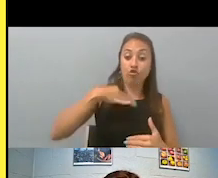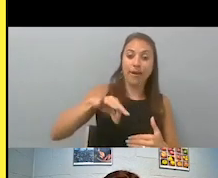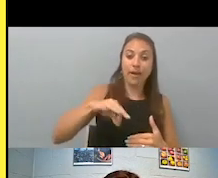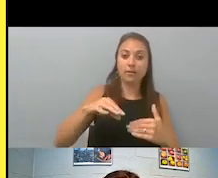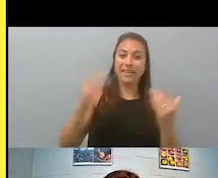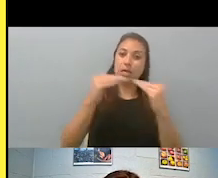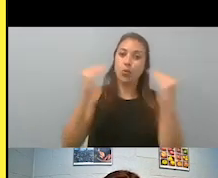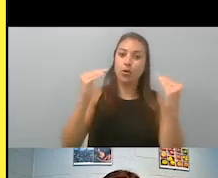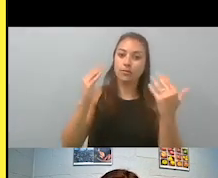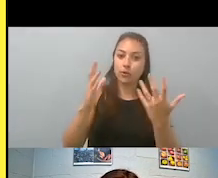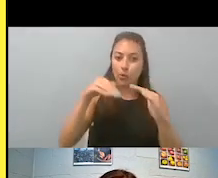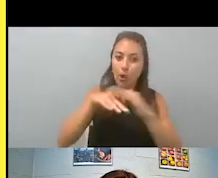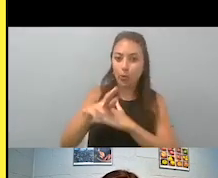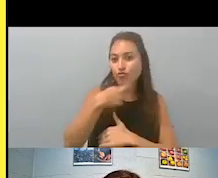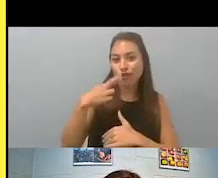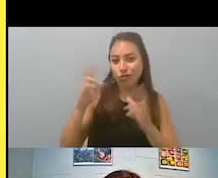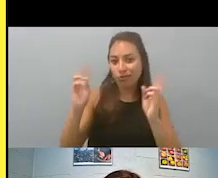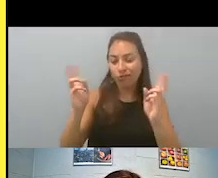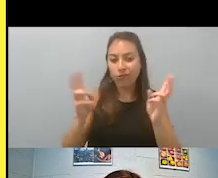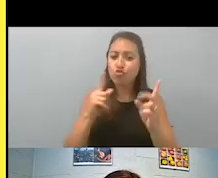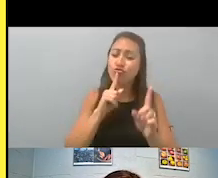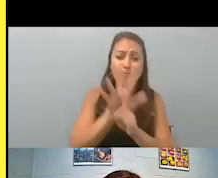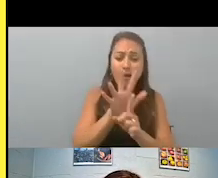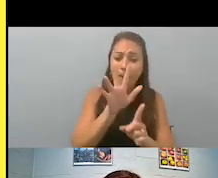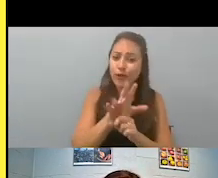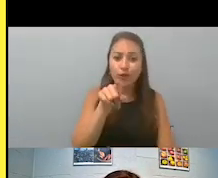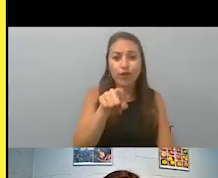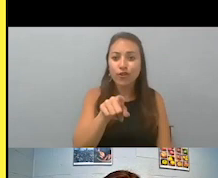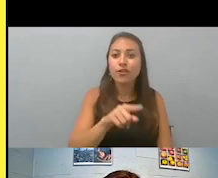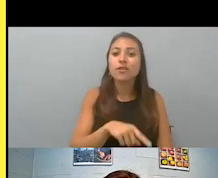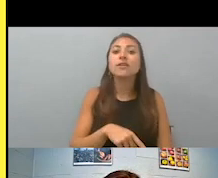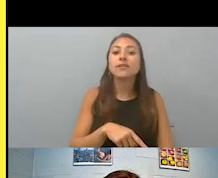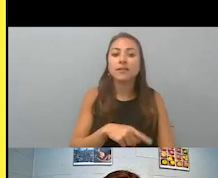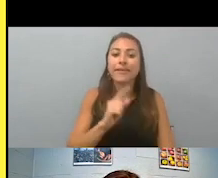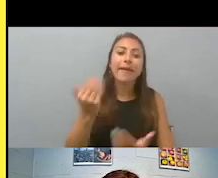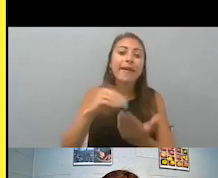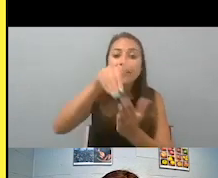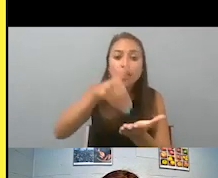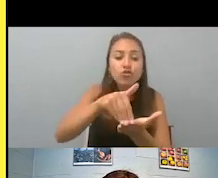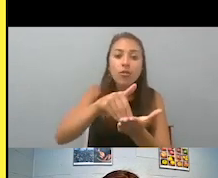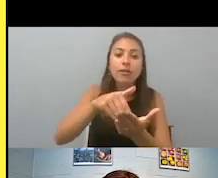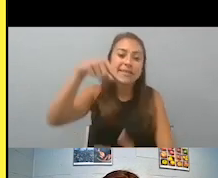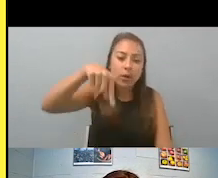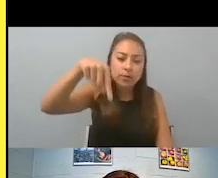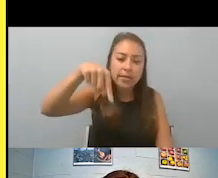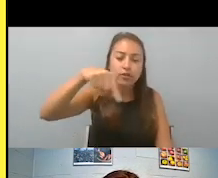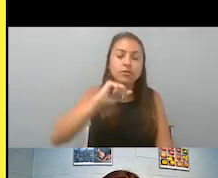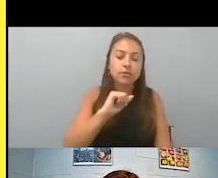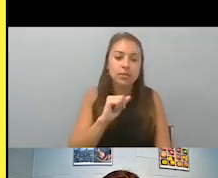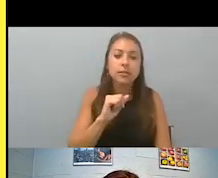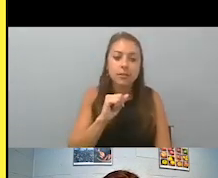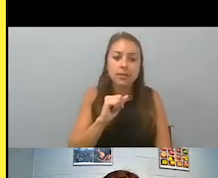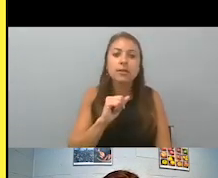food. So really popular location. Again, very central location because it is downstairs.